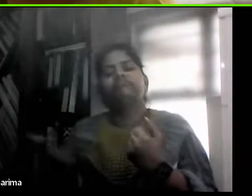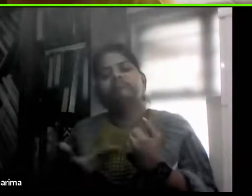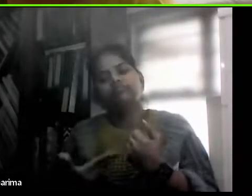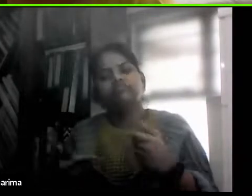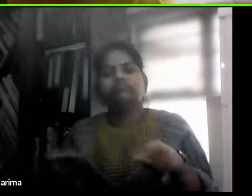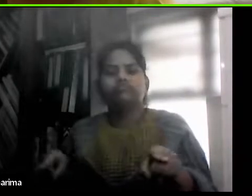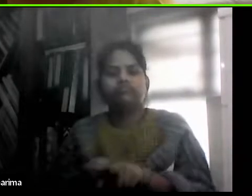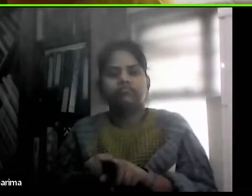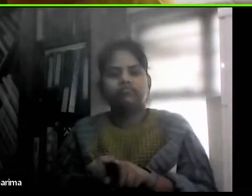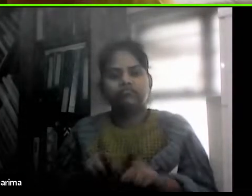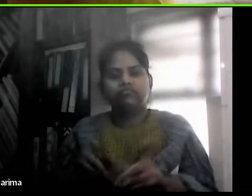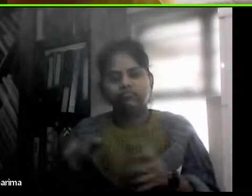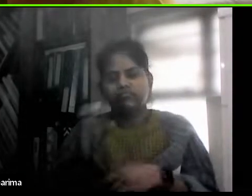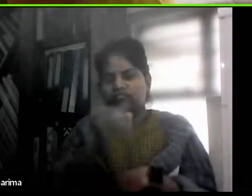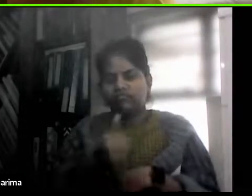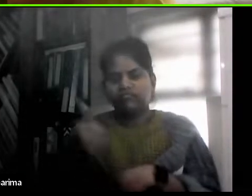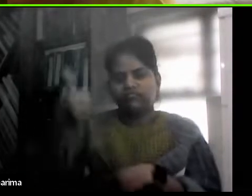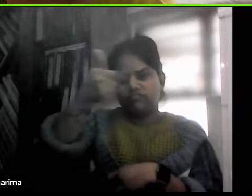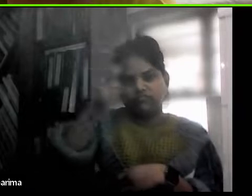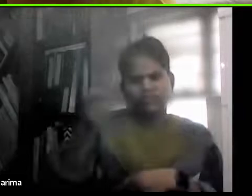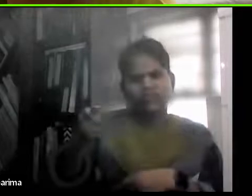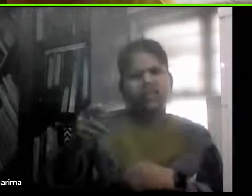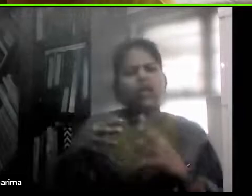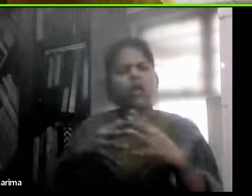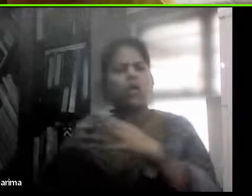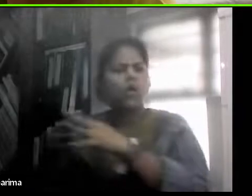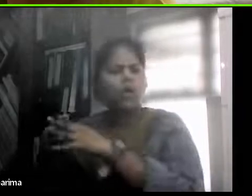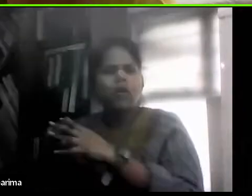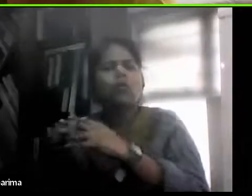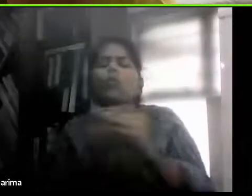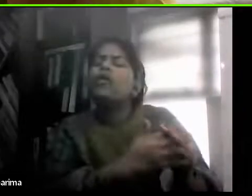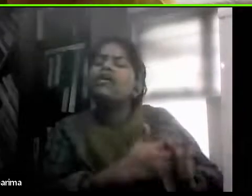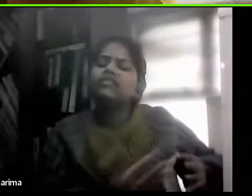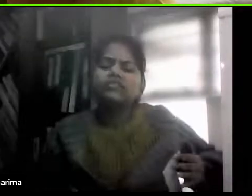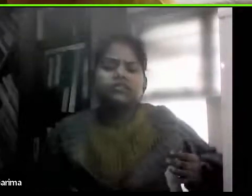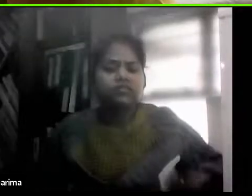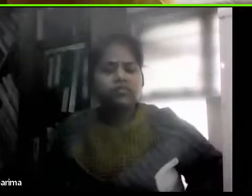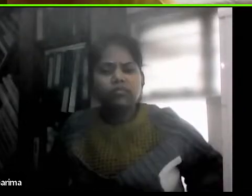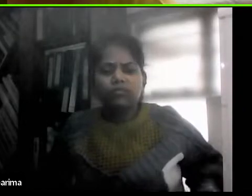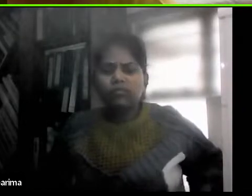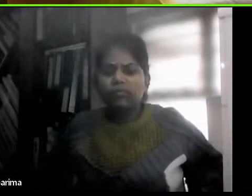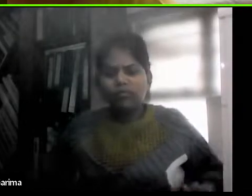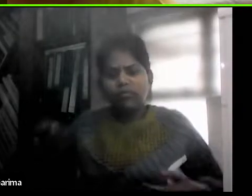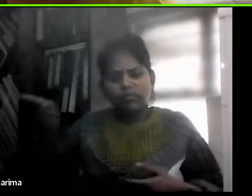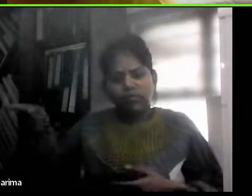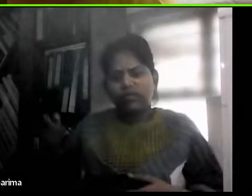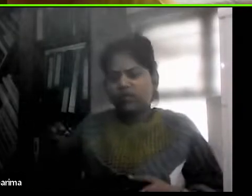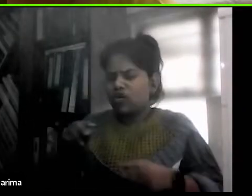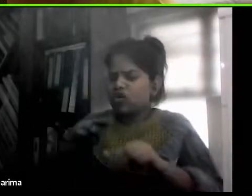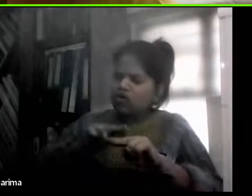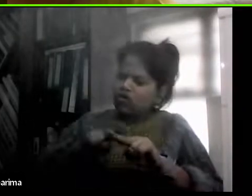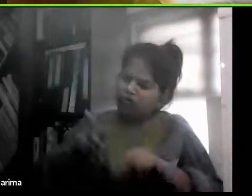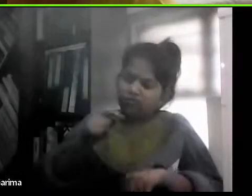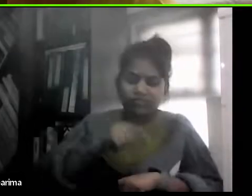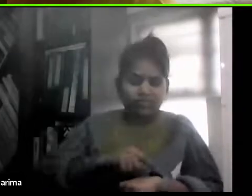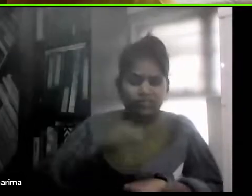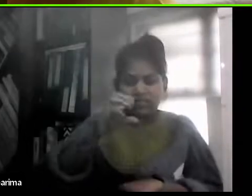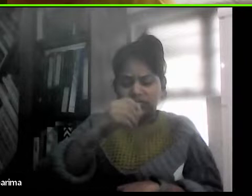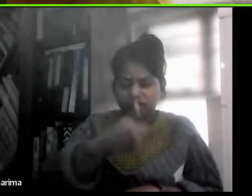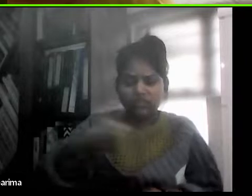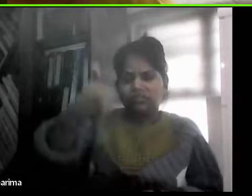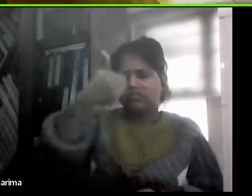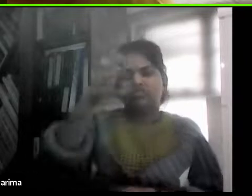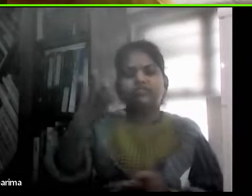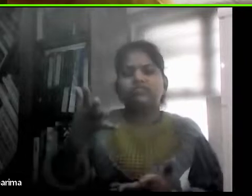commissioners anyway. In West Bengal, it is also the same scenario. We do not get a full-time commissioner. We get always a